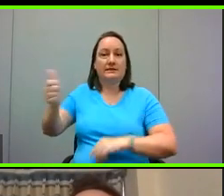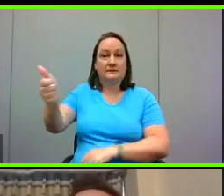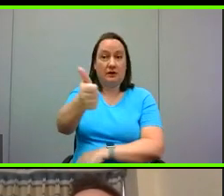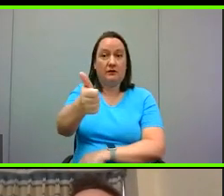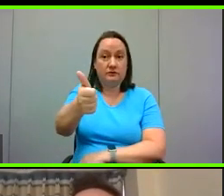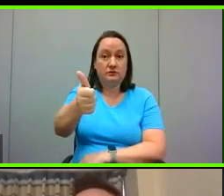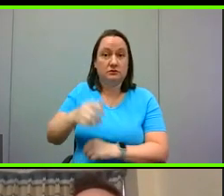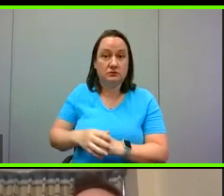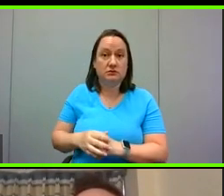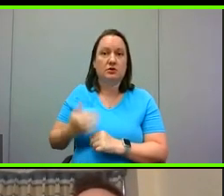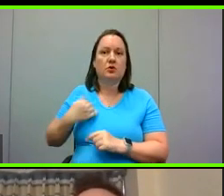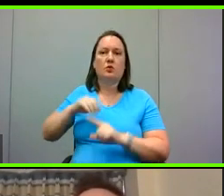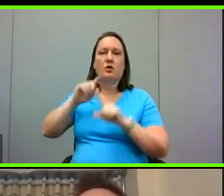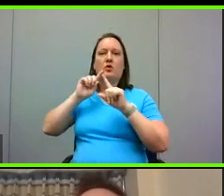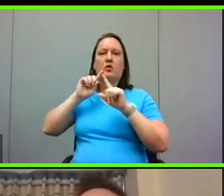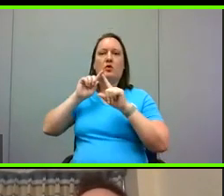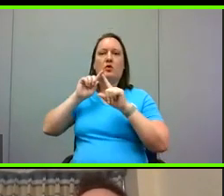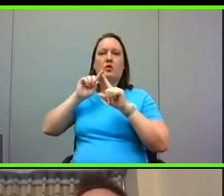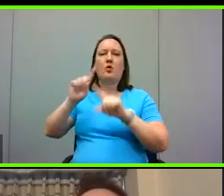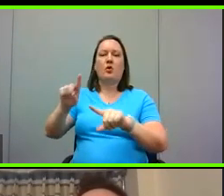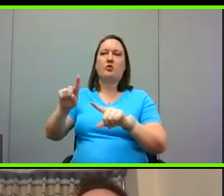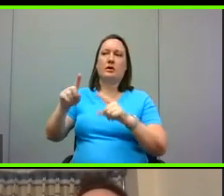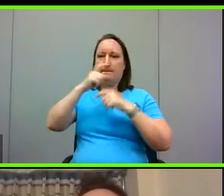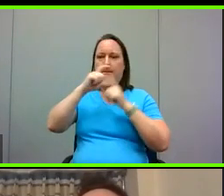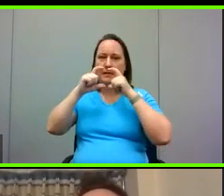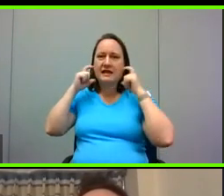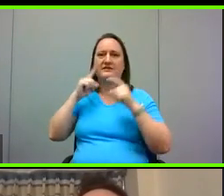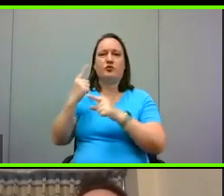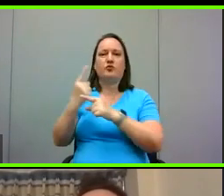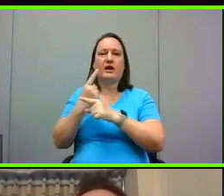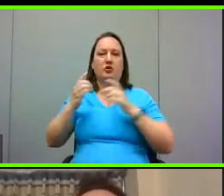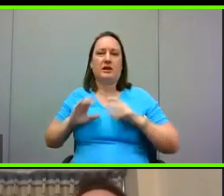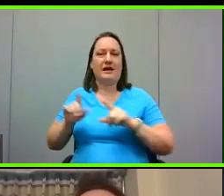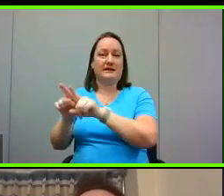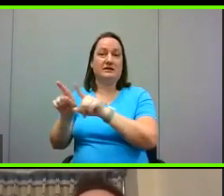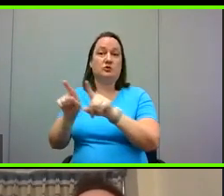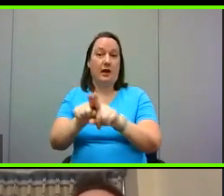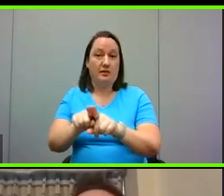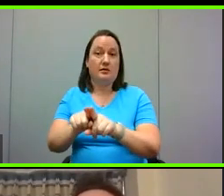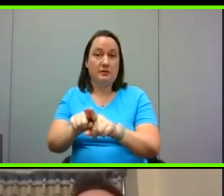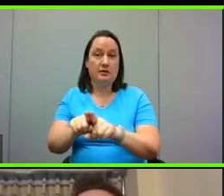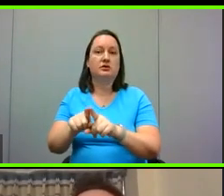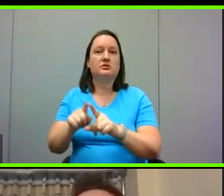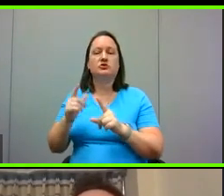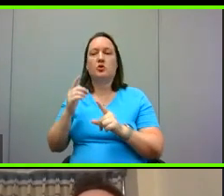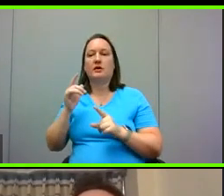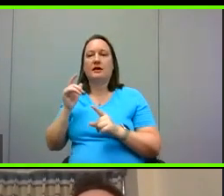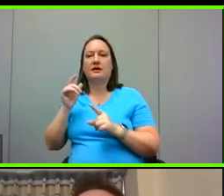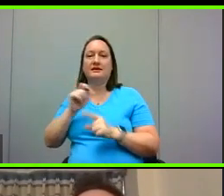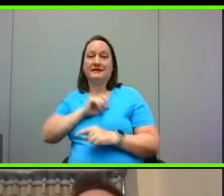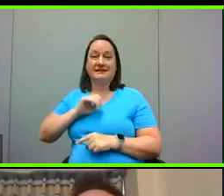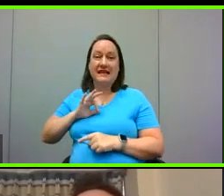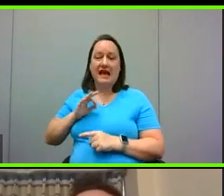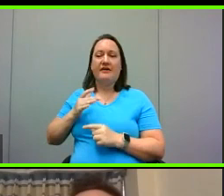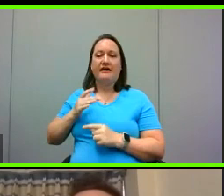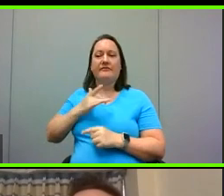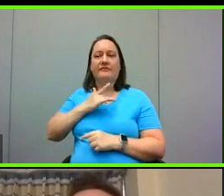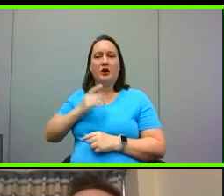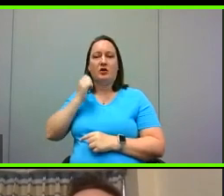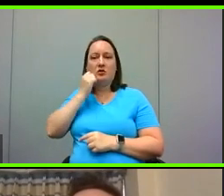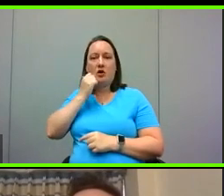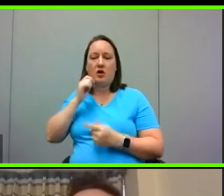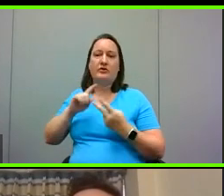regular clients, or clients of not deaf and hard of hearing as well. So we're doing cloth masks for our staff, some paper masks for